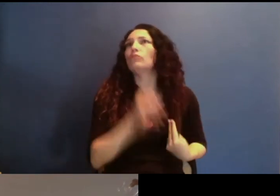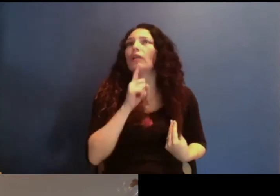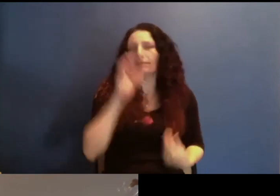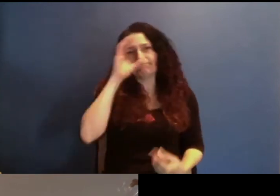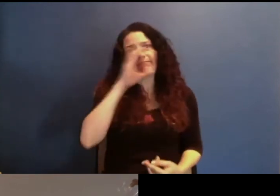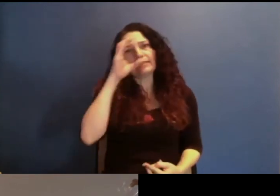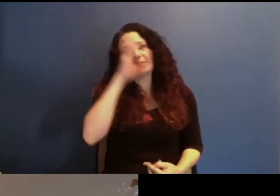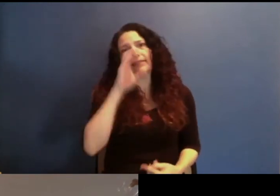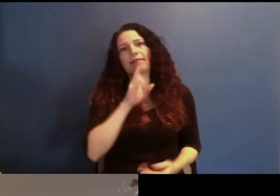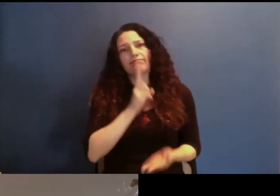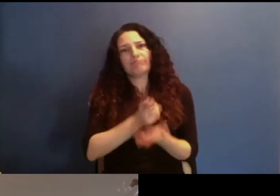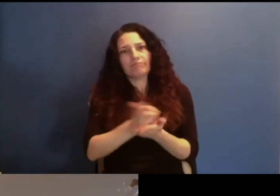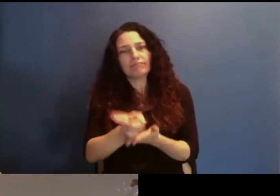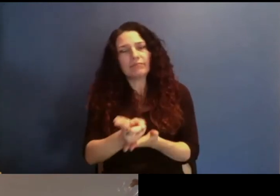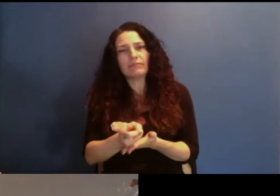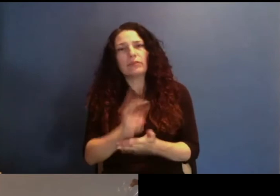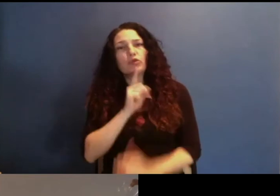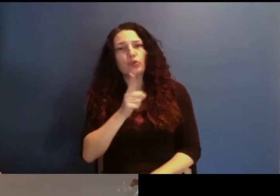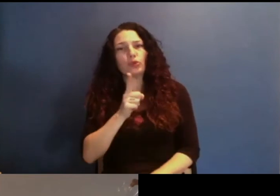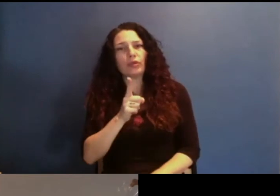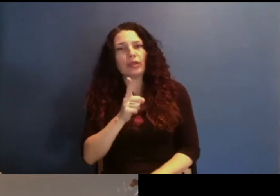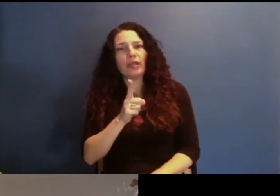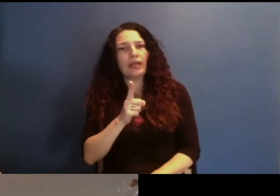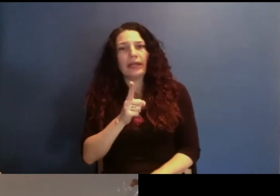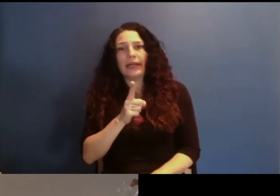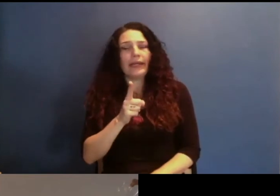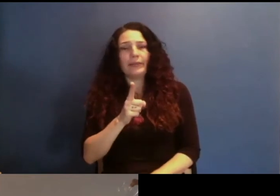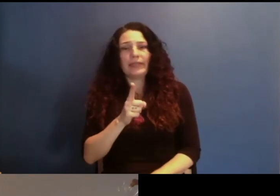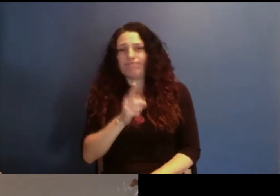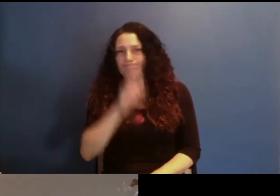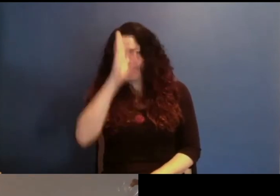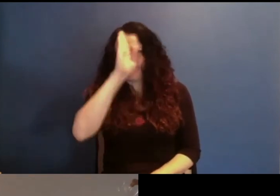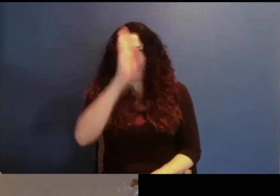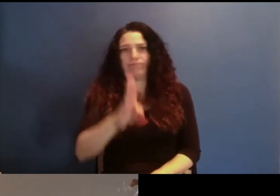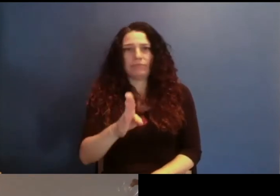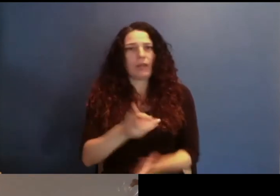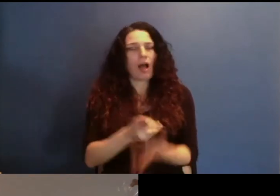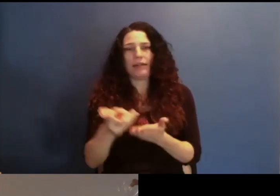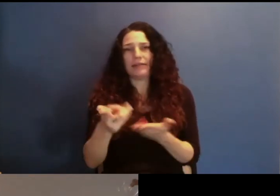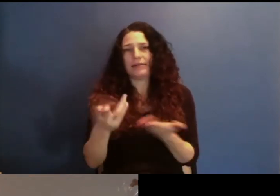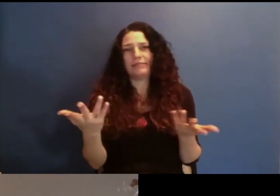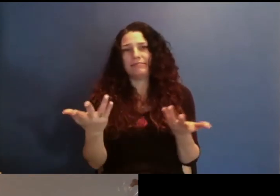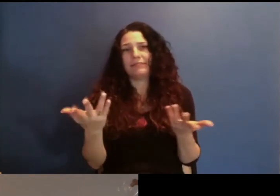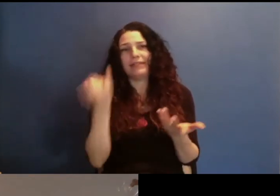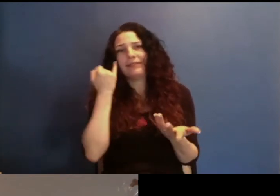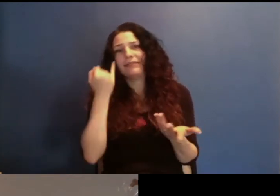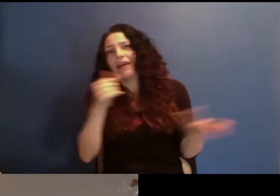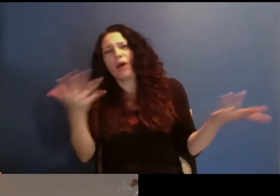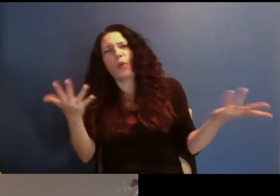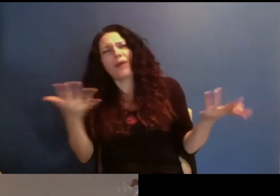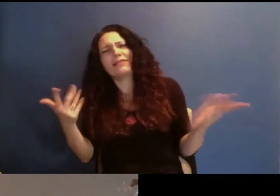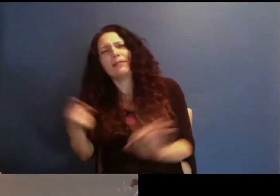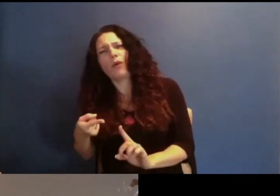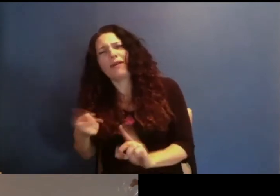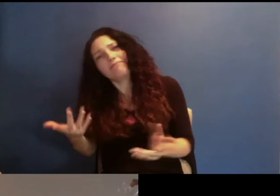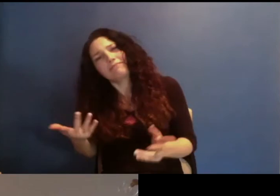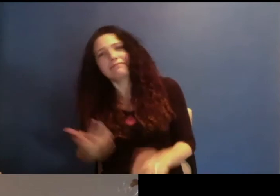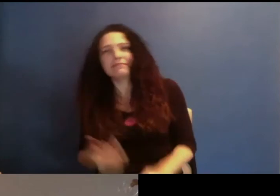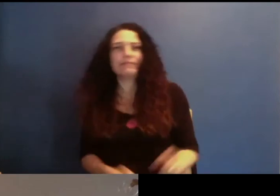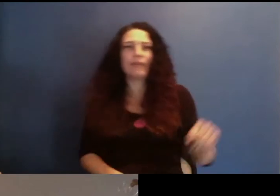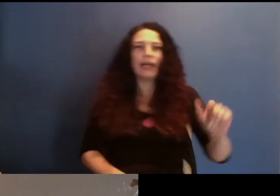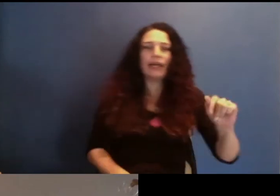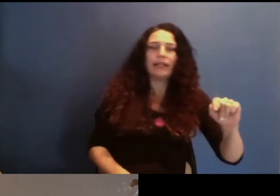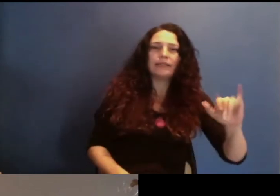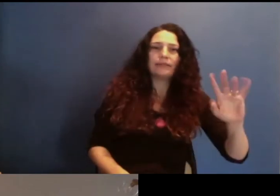as brutally honest as you can be. Otherwise, what's the point? Yes. So April says, do you see yourself doing